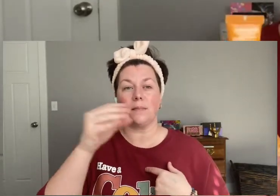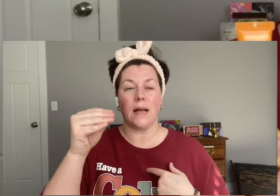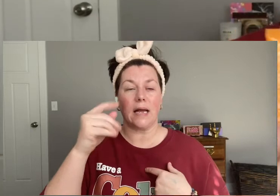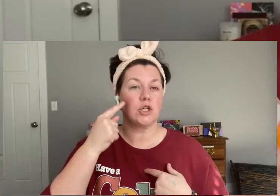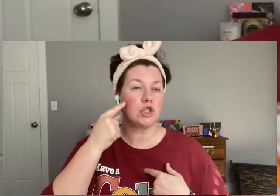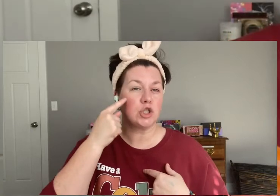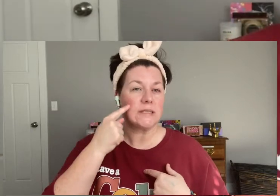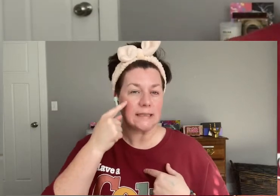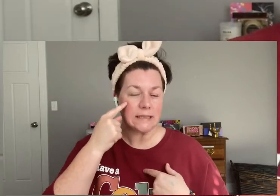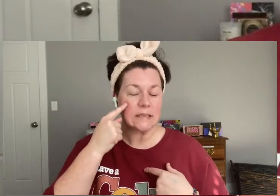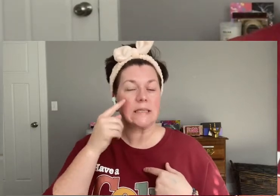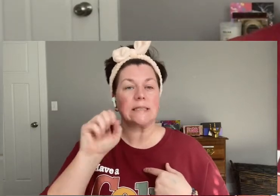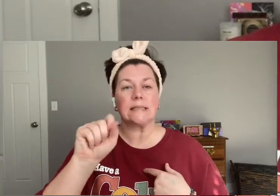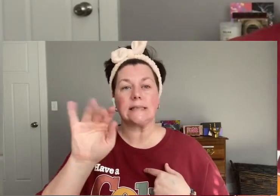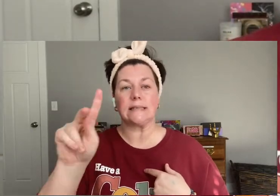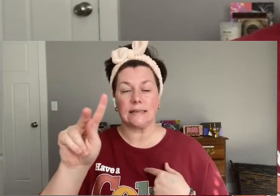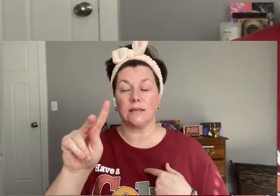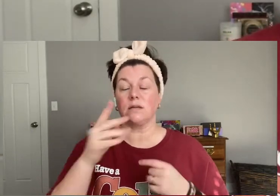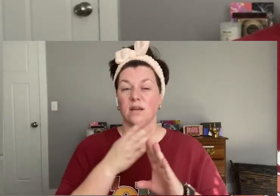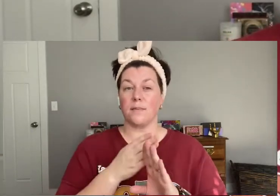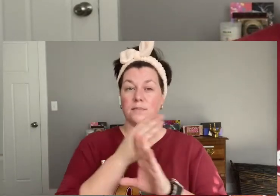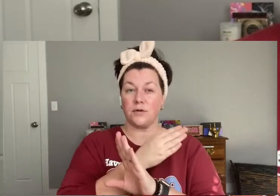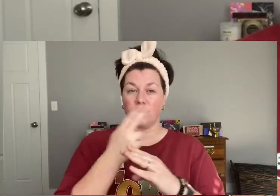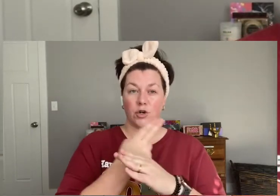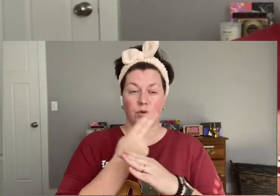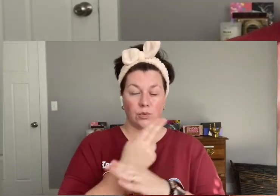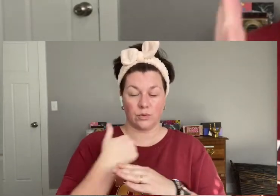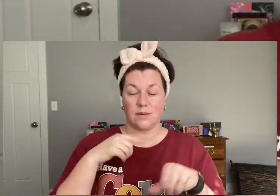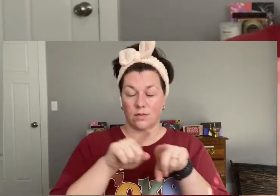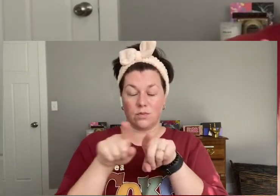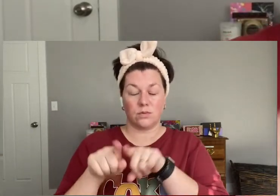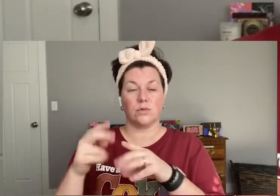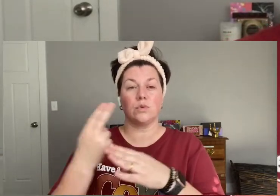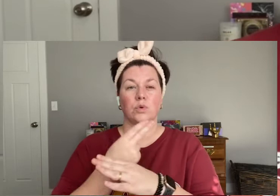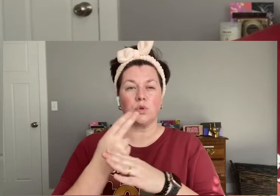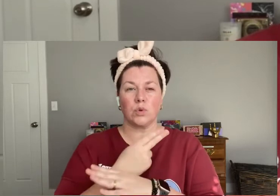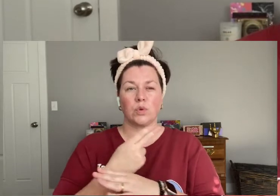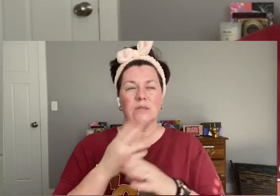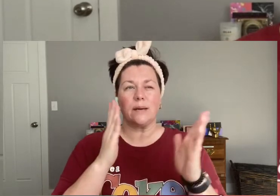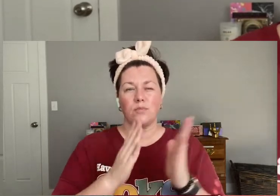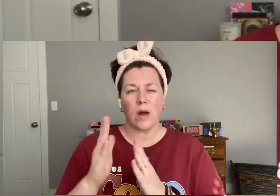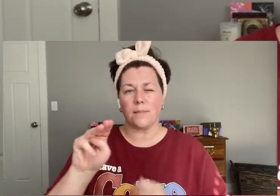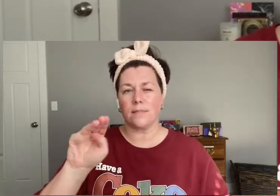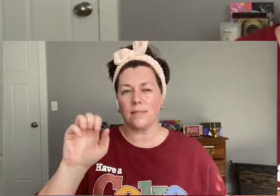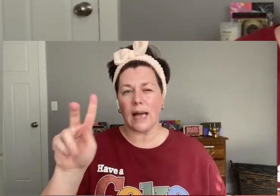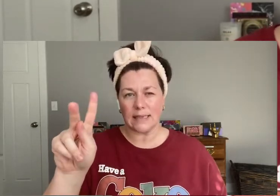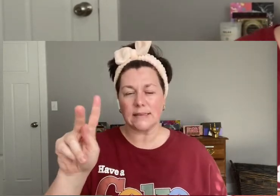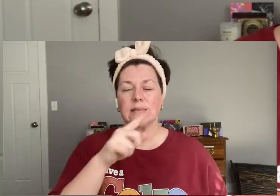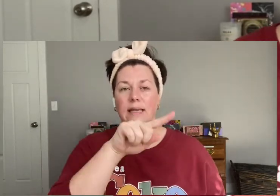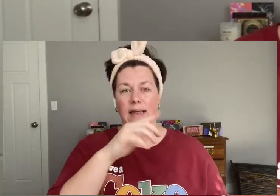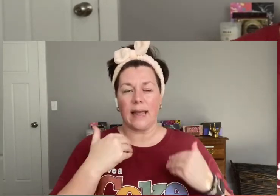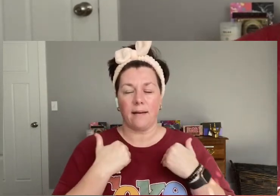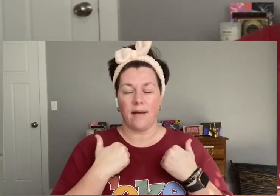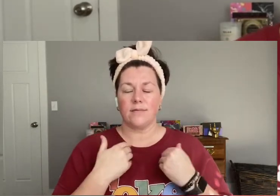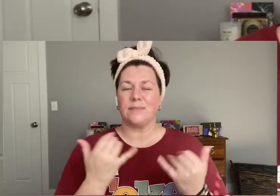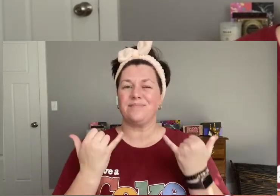I used these, I did use the Supercharged Prep Mask as well, and I have